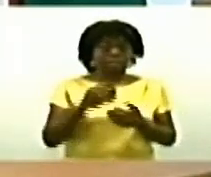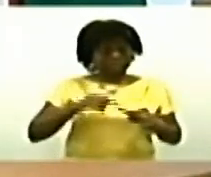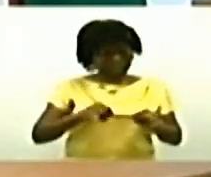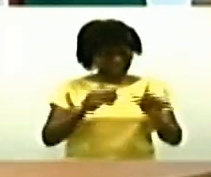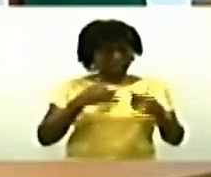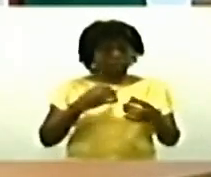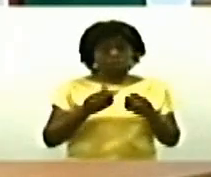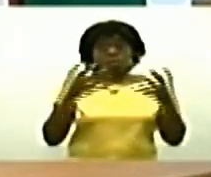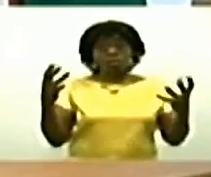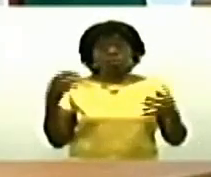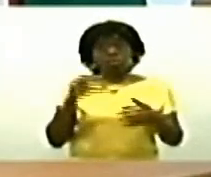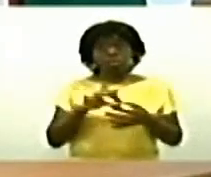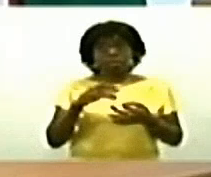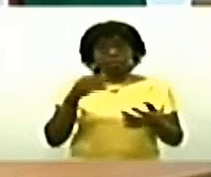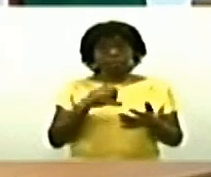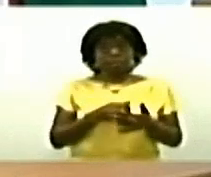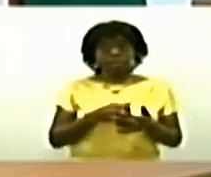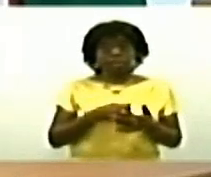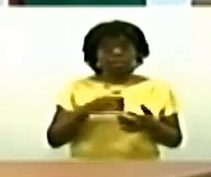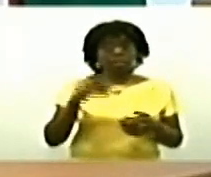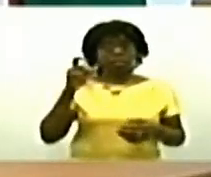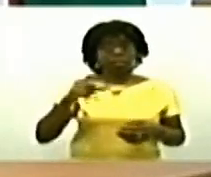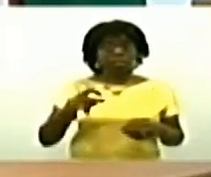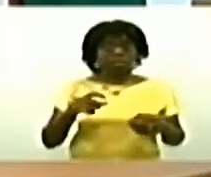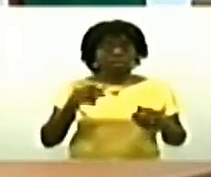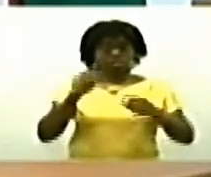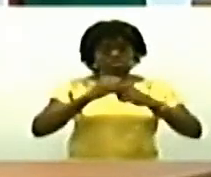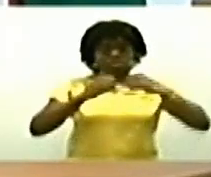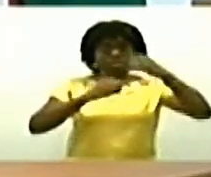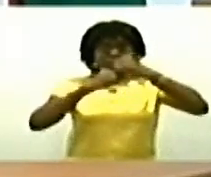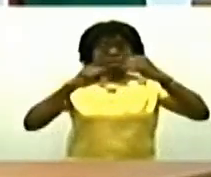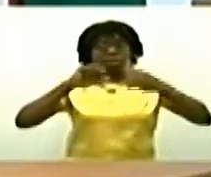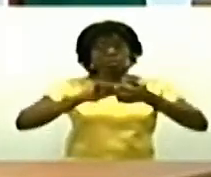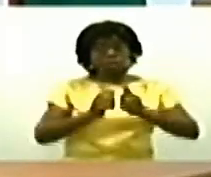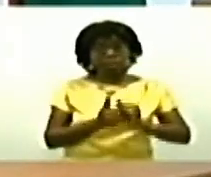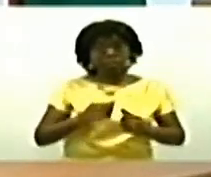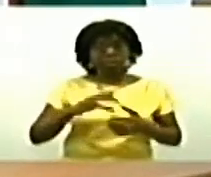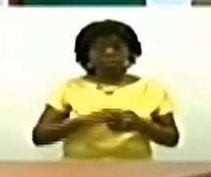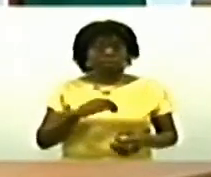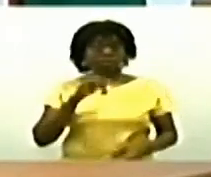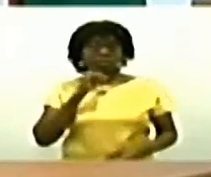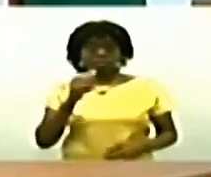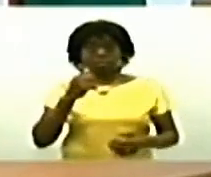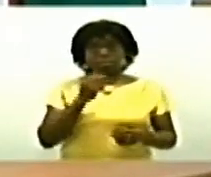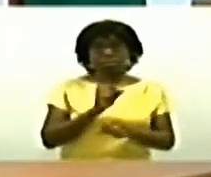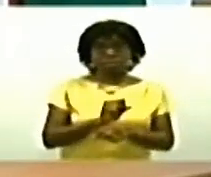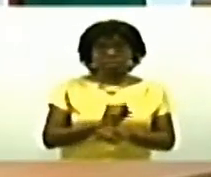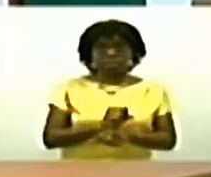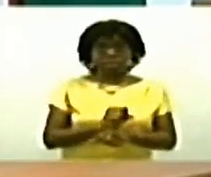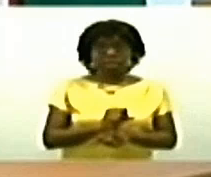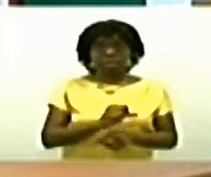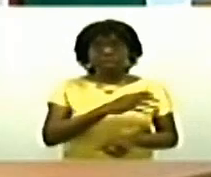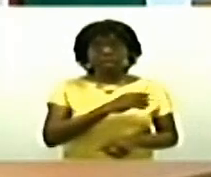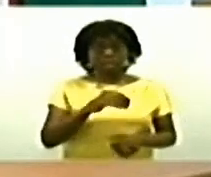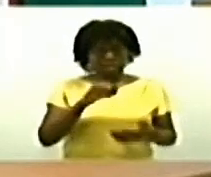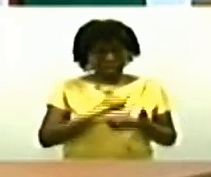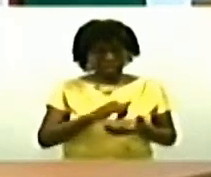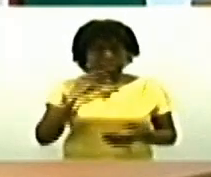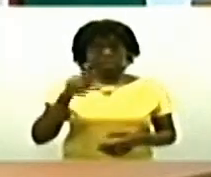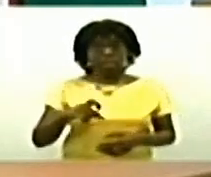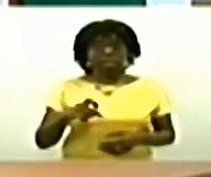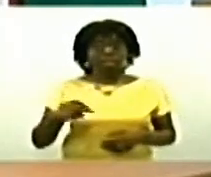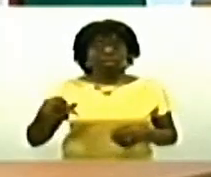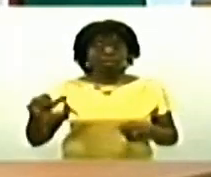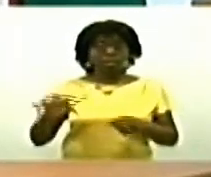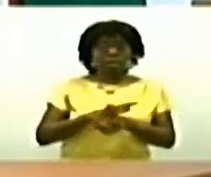of it. We have to tackle the structural problems of unemployment, and that requires